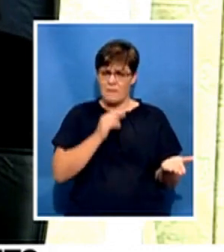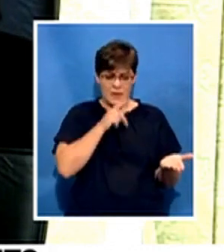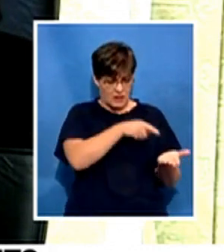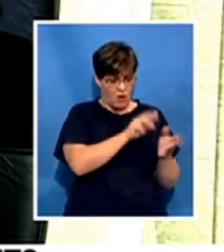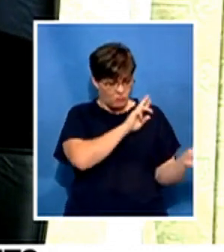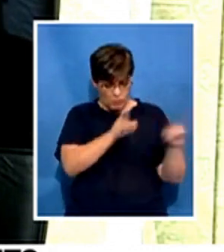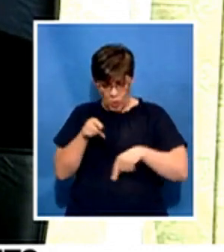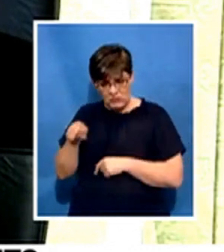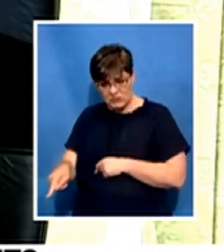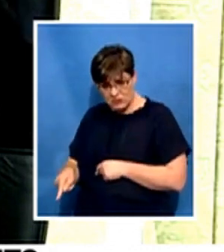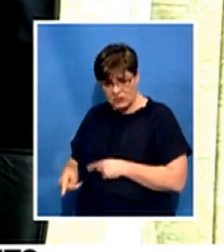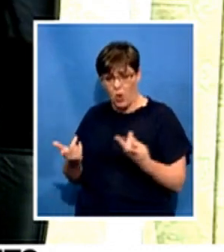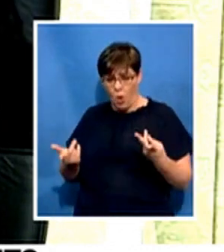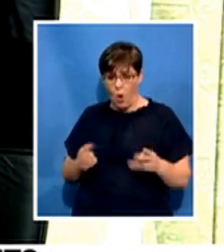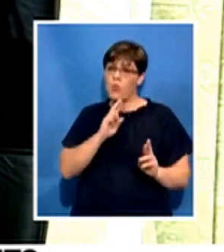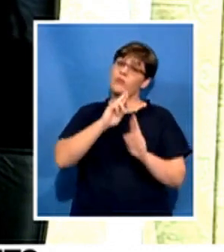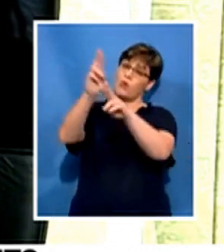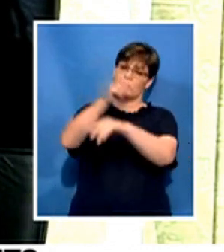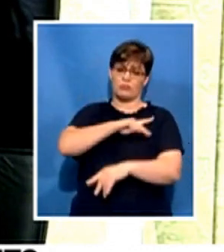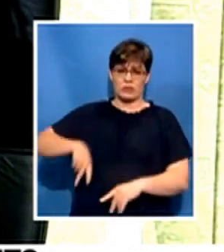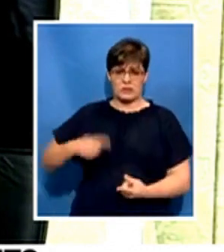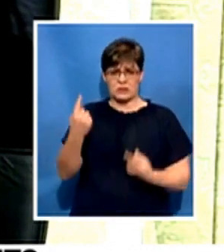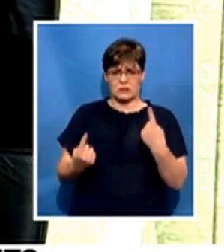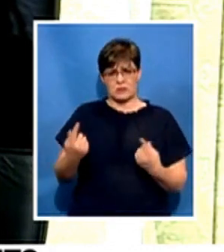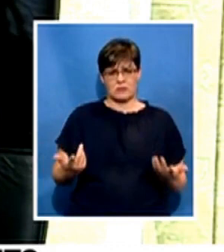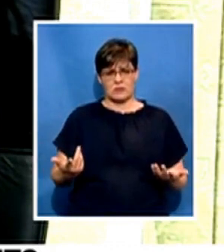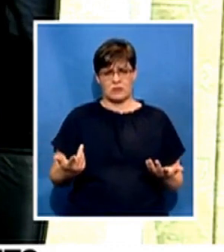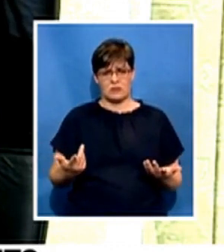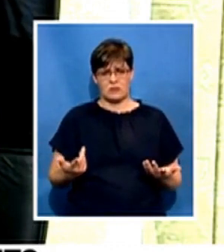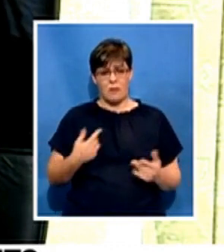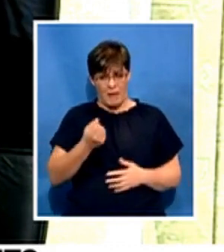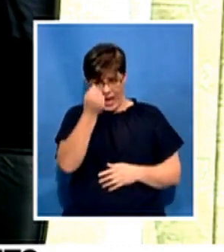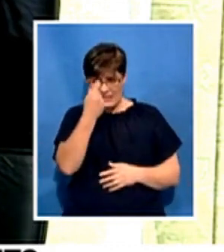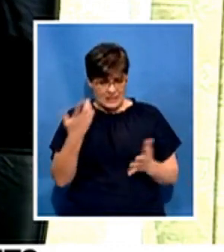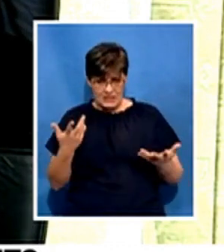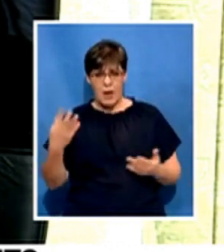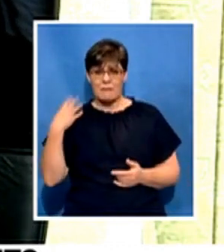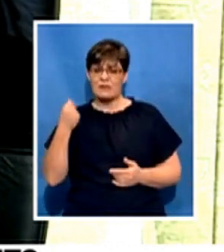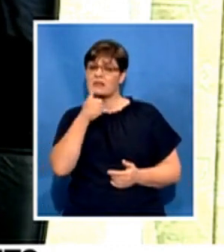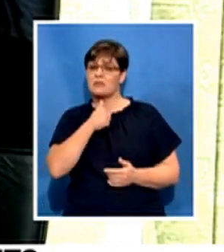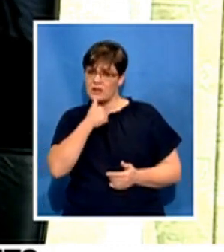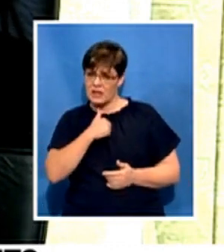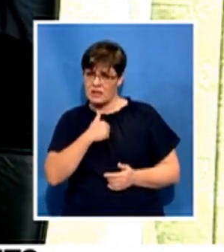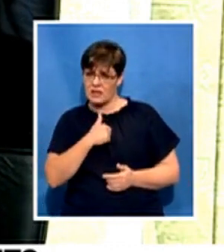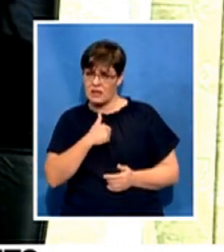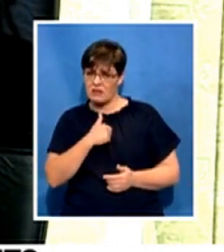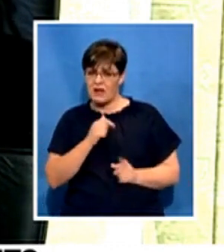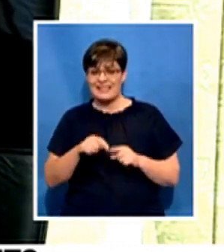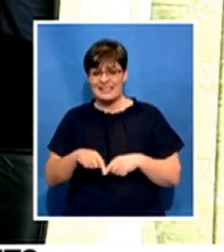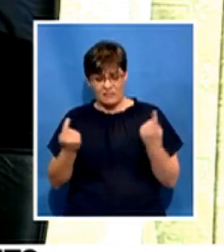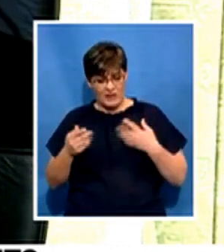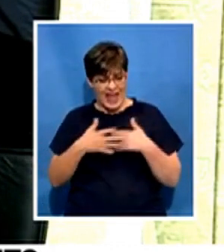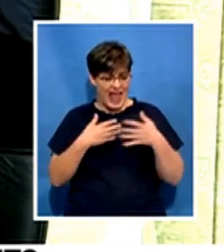president? Because our understanding is that Minister Tito Mboweni is no different from any other minister. He's accountable to the